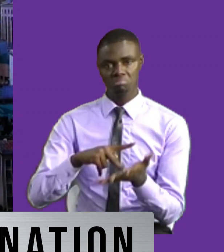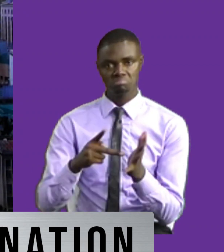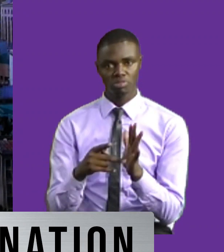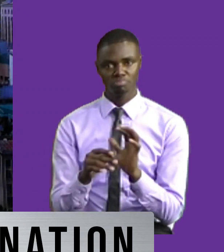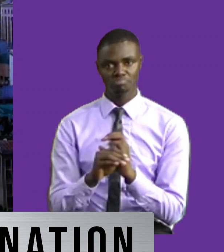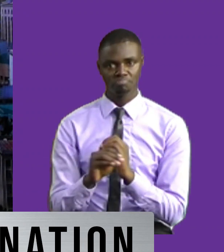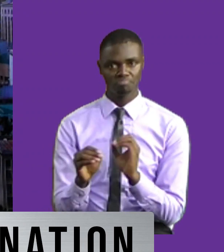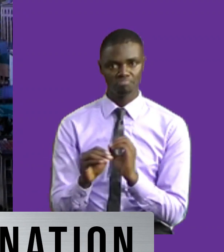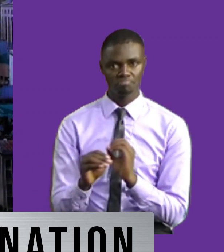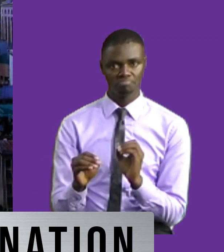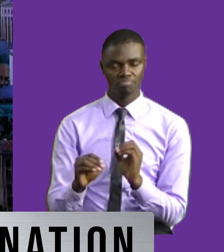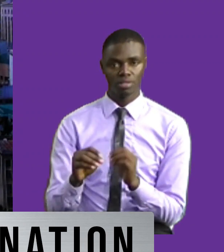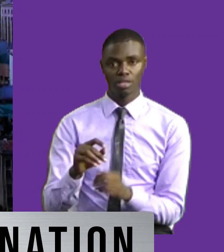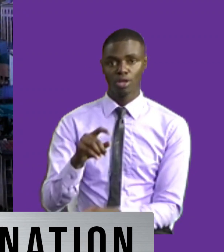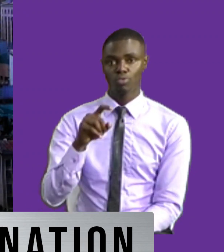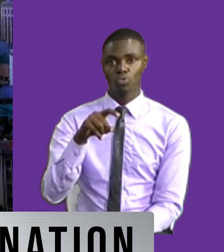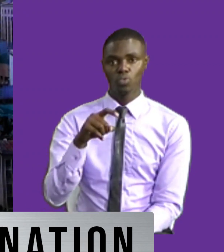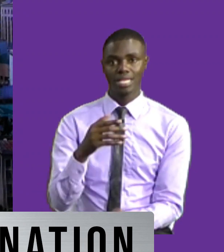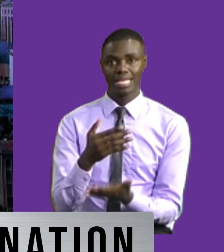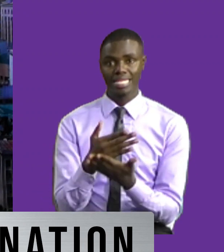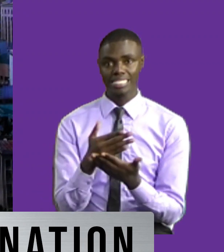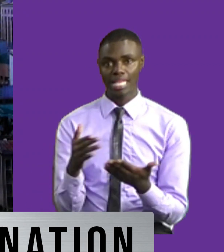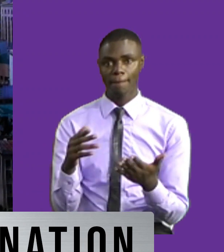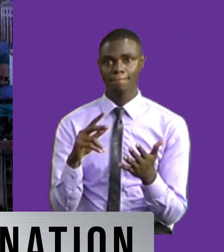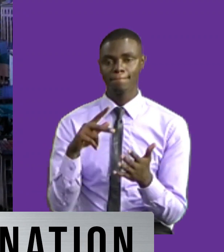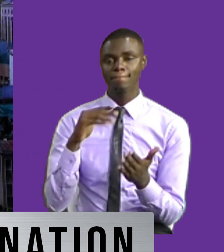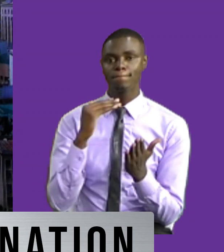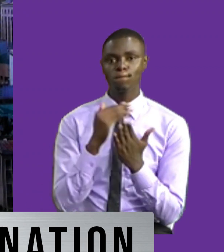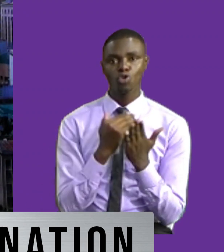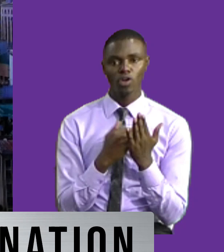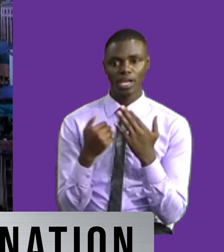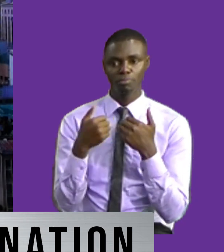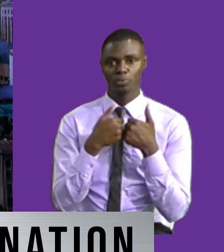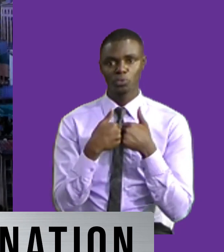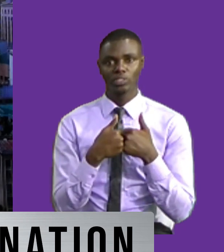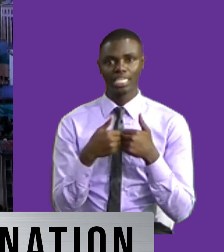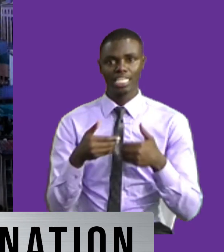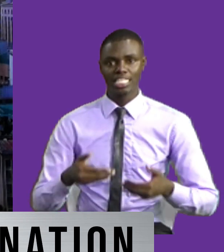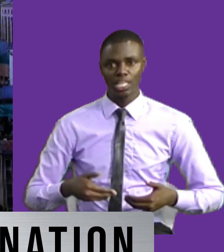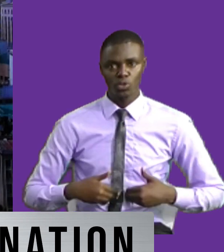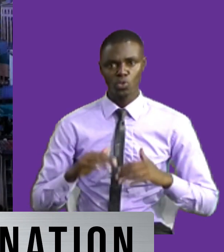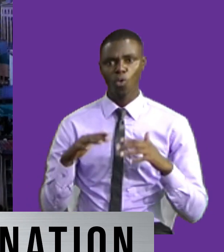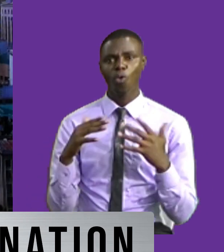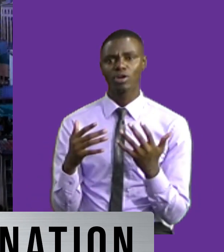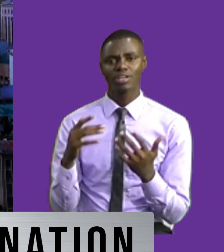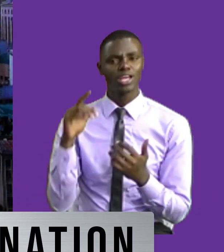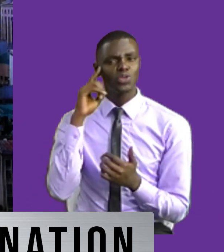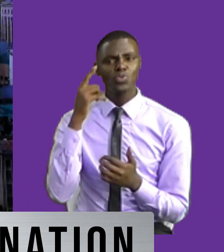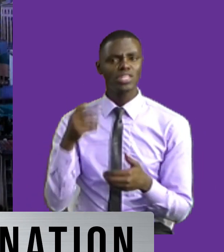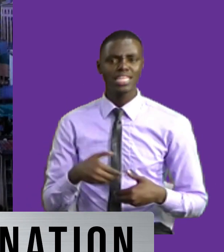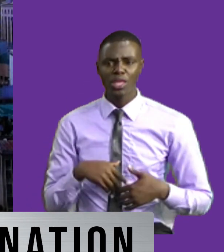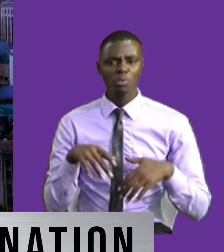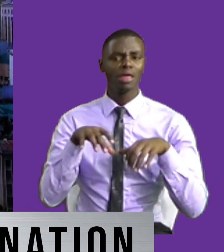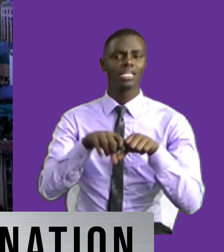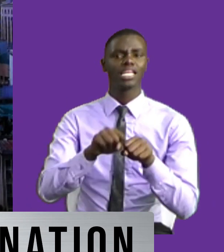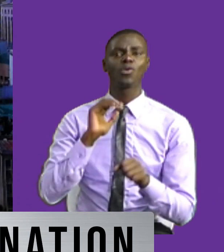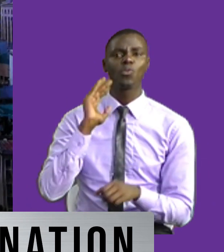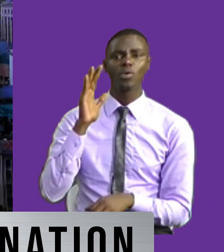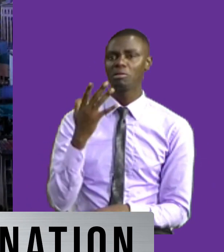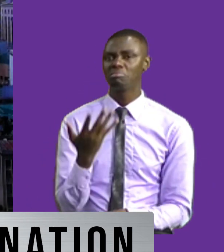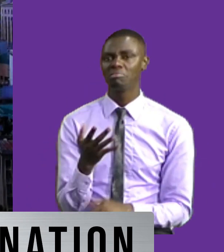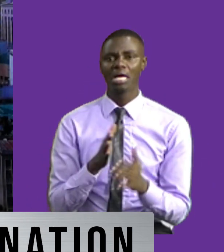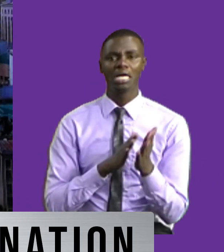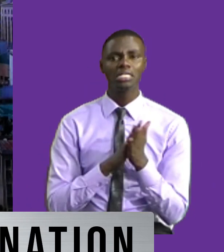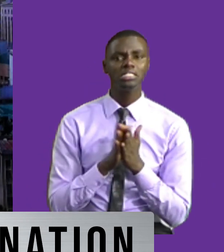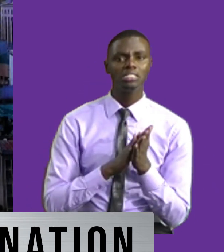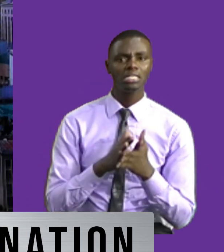I mean, do we need some kind of program to challenge the youth, or what do you think? Do you think the youth will take it up? Is there